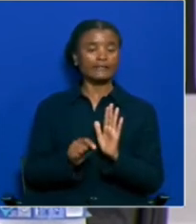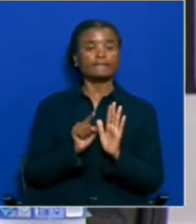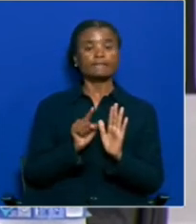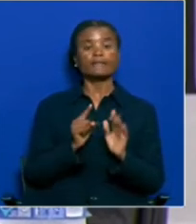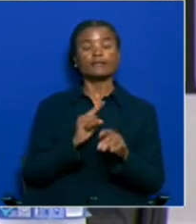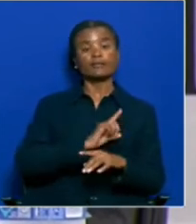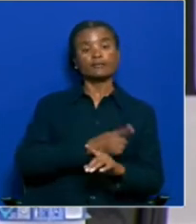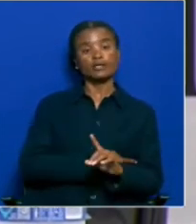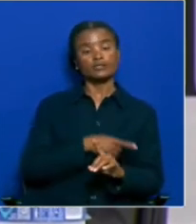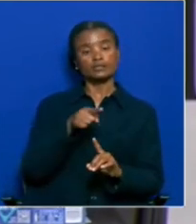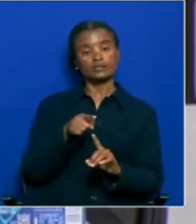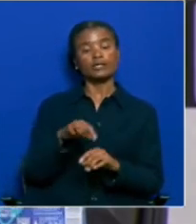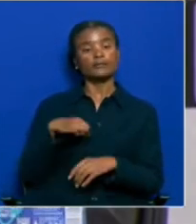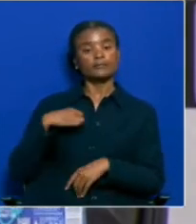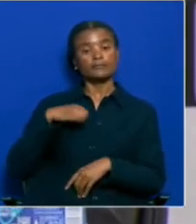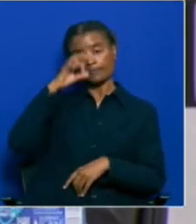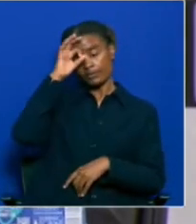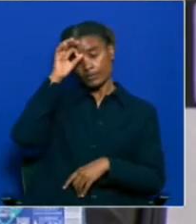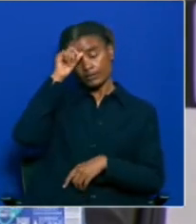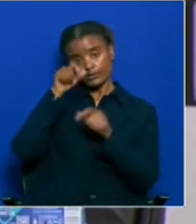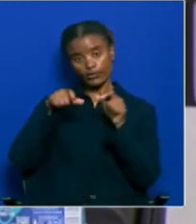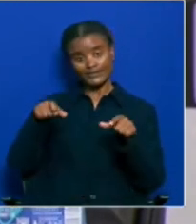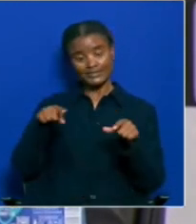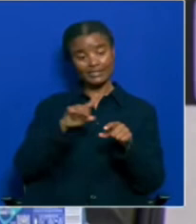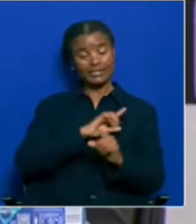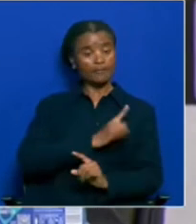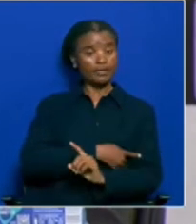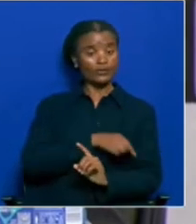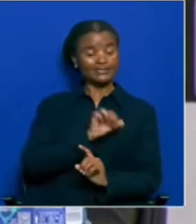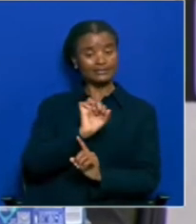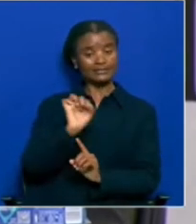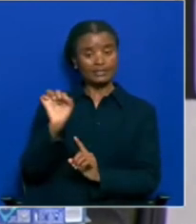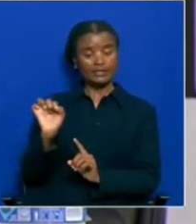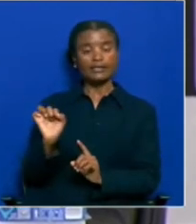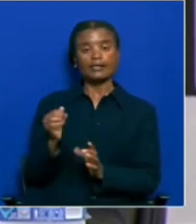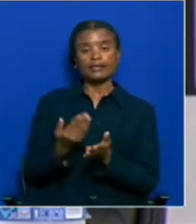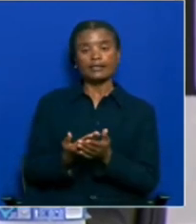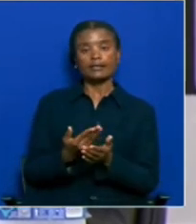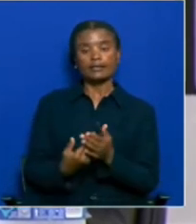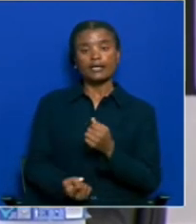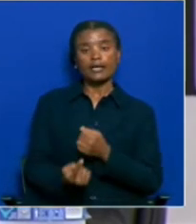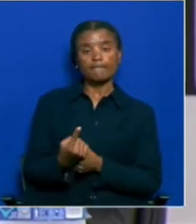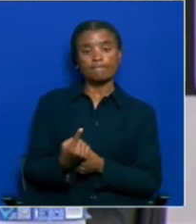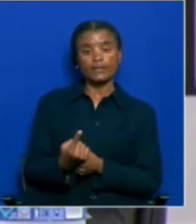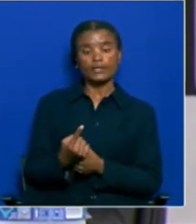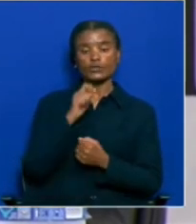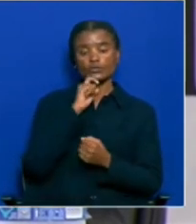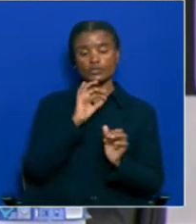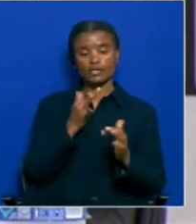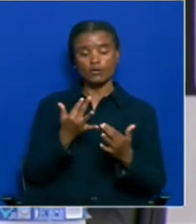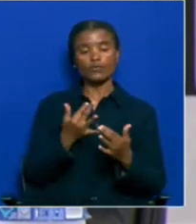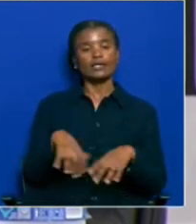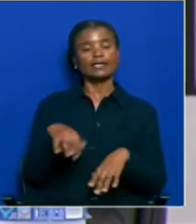police officers and state that these powers may only be executed within the borders of Ekurhuleni